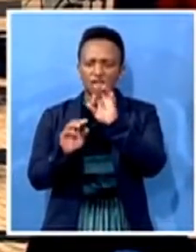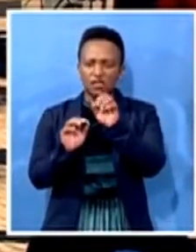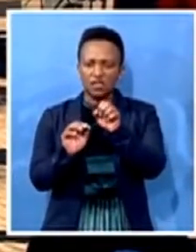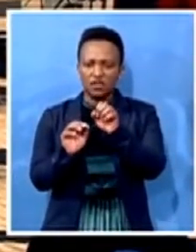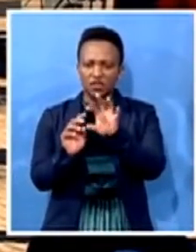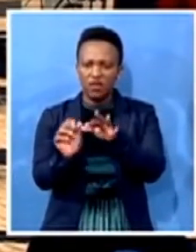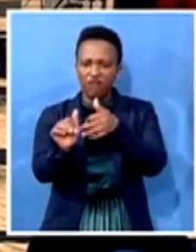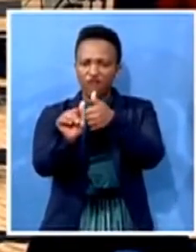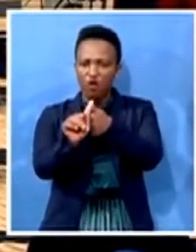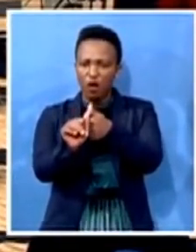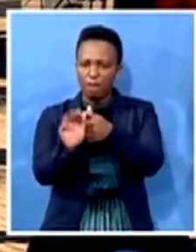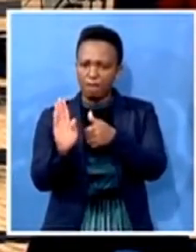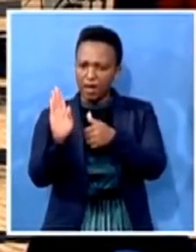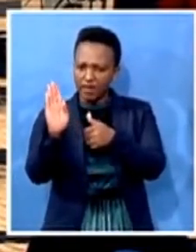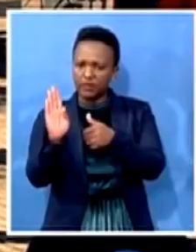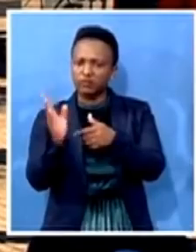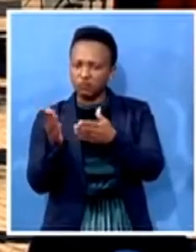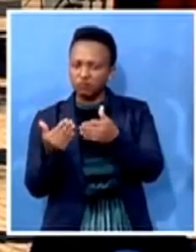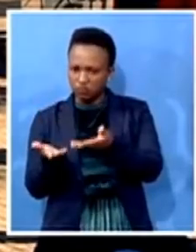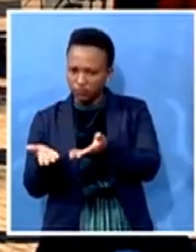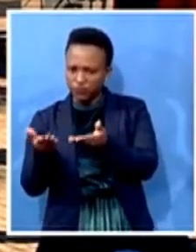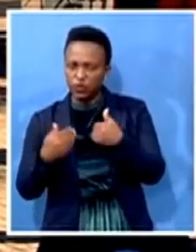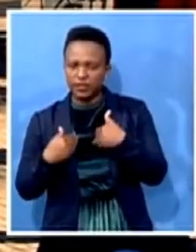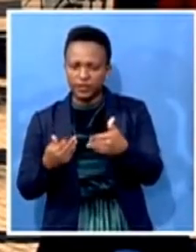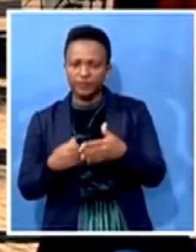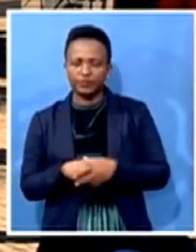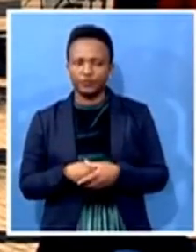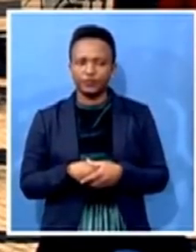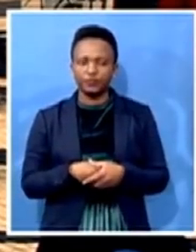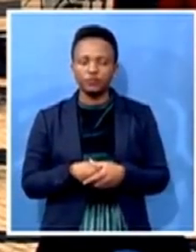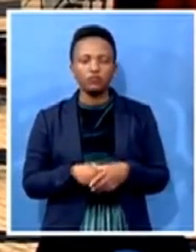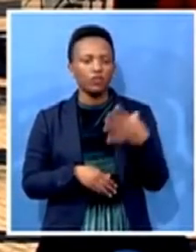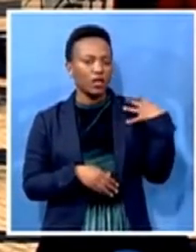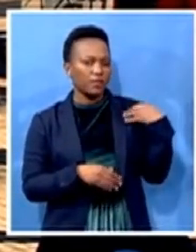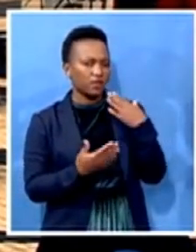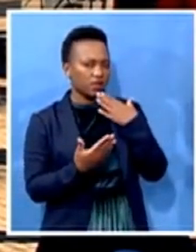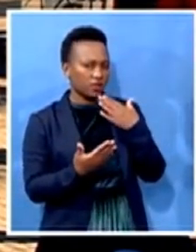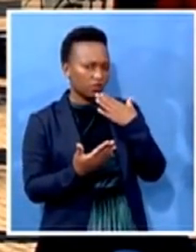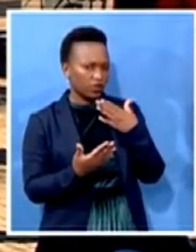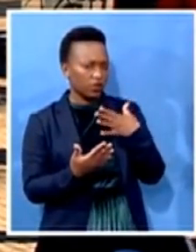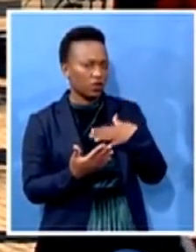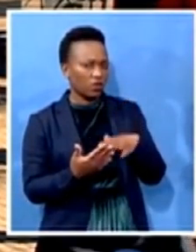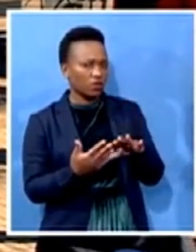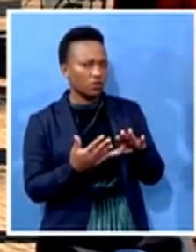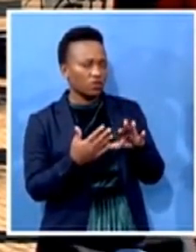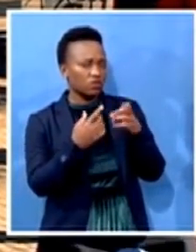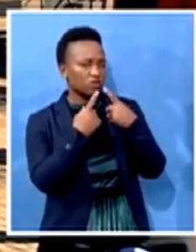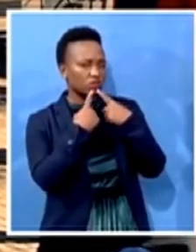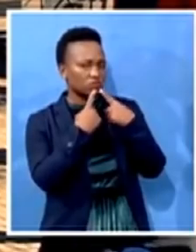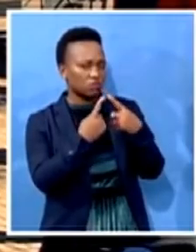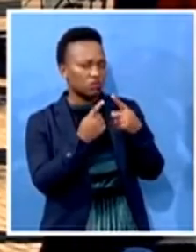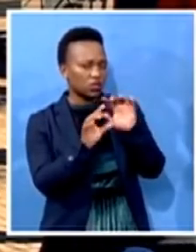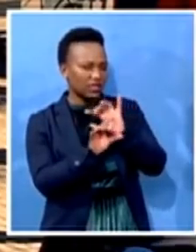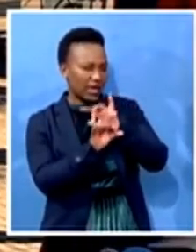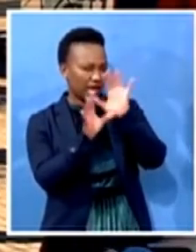Can you just clarify if there's oxygen supply at this facility and what type of patients are admitted?